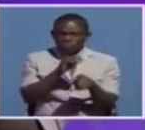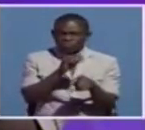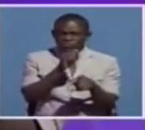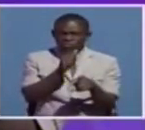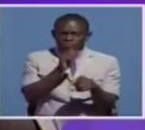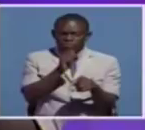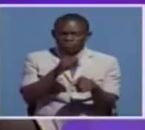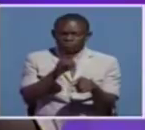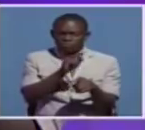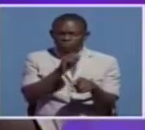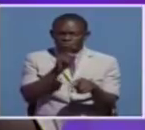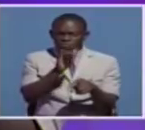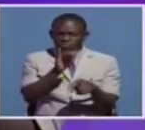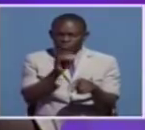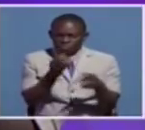him.